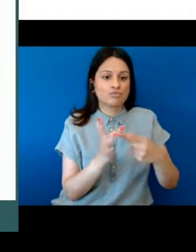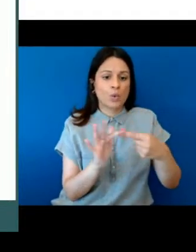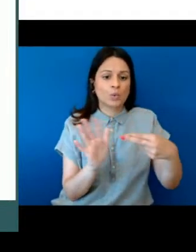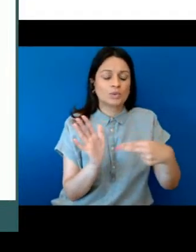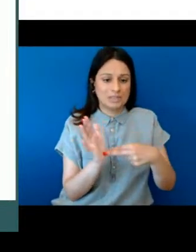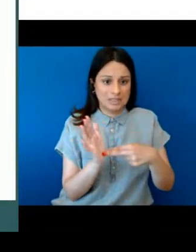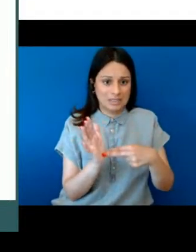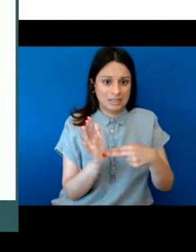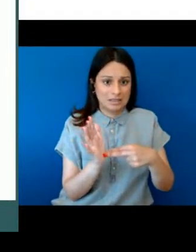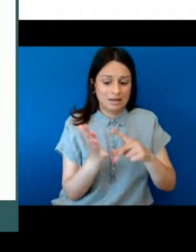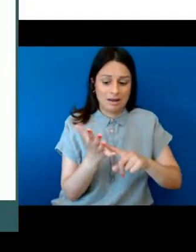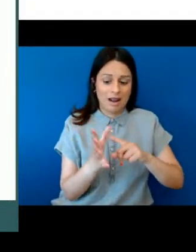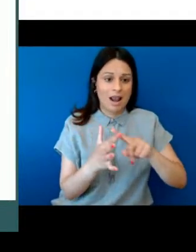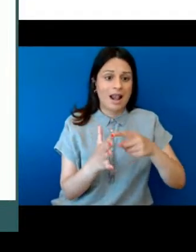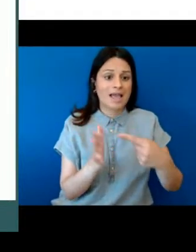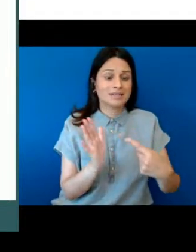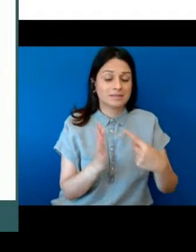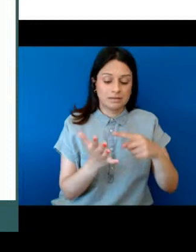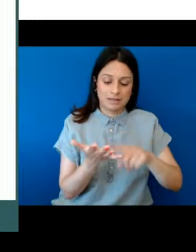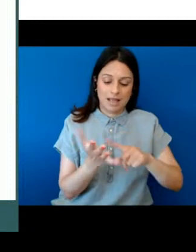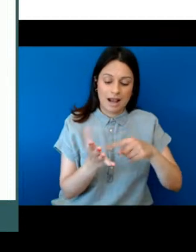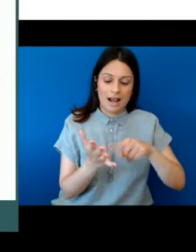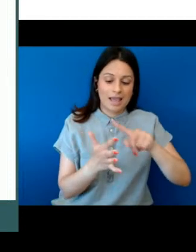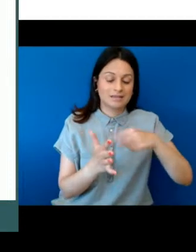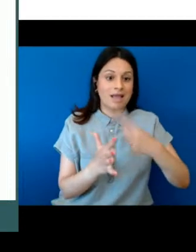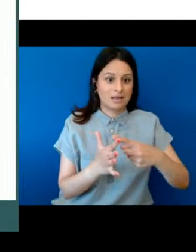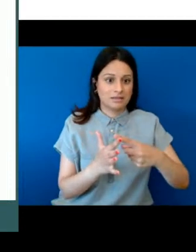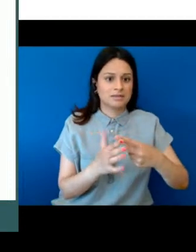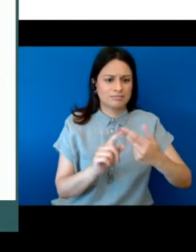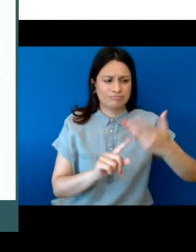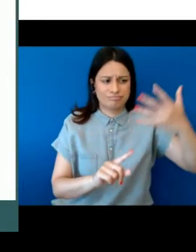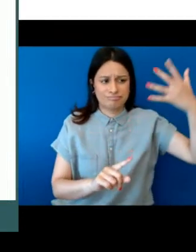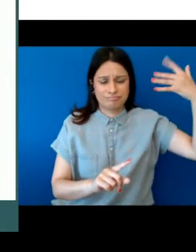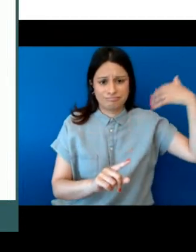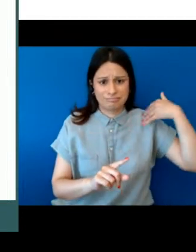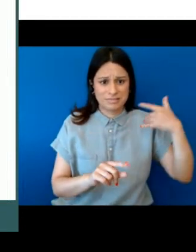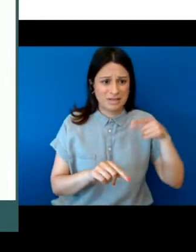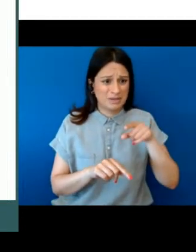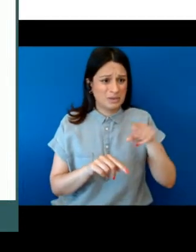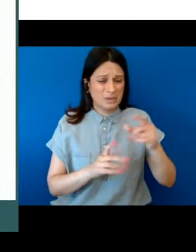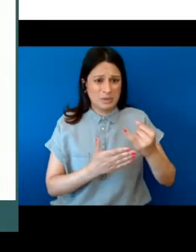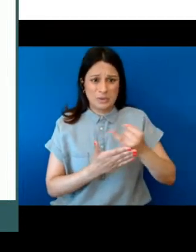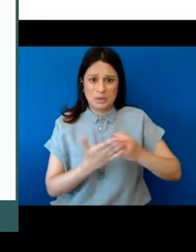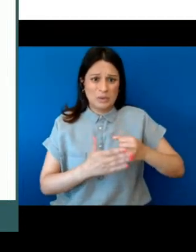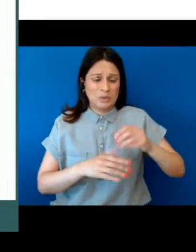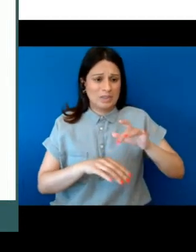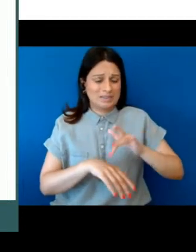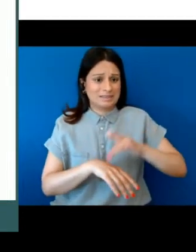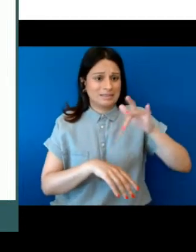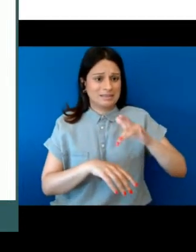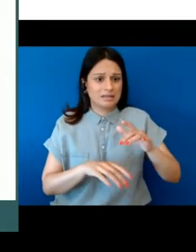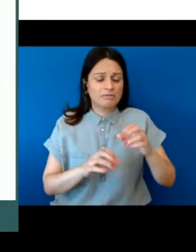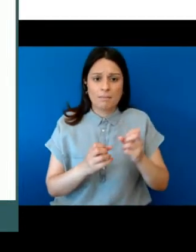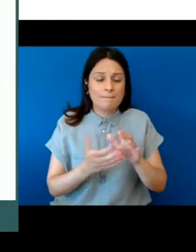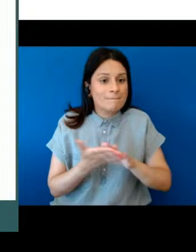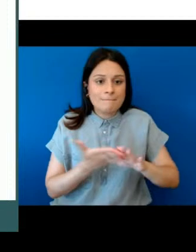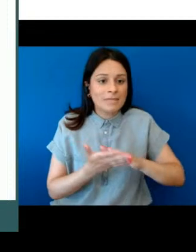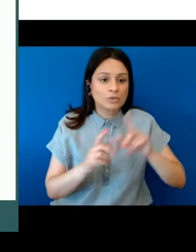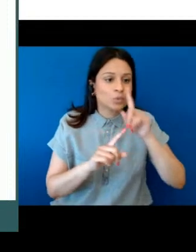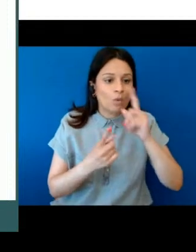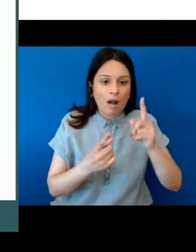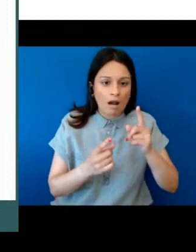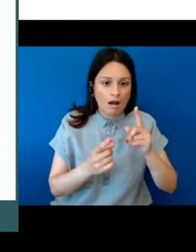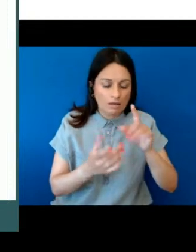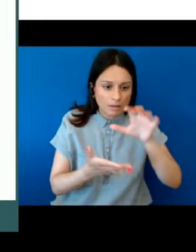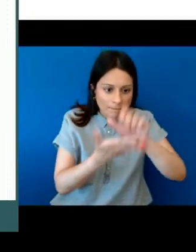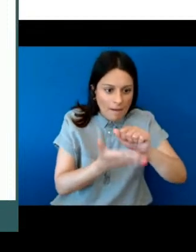latex, if we go back many years, had really quite poor sensitivity and would miss a lot of cases of latex allergy. And the